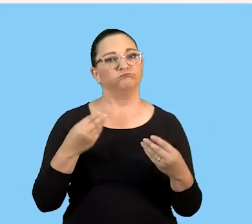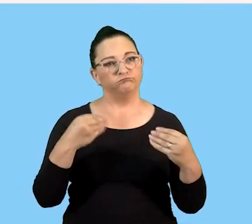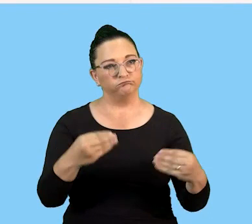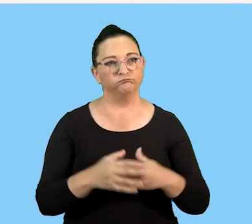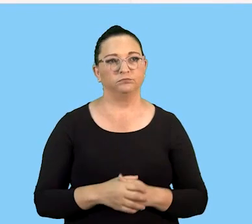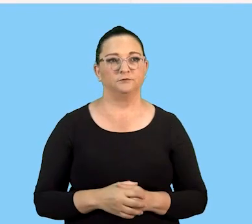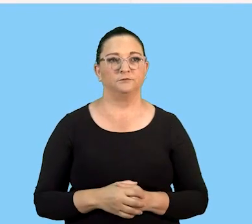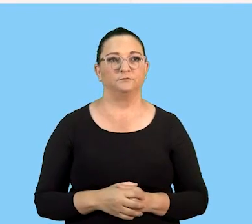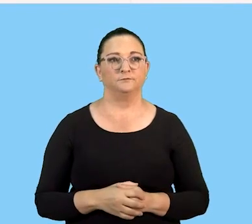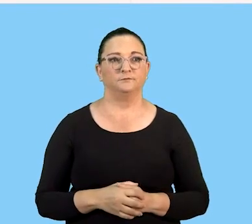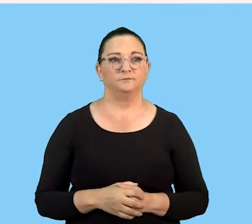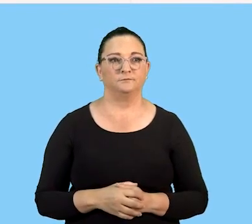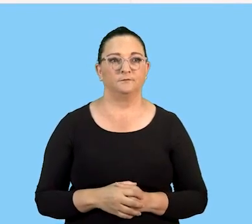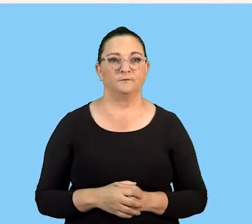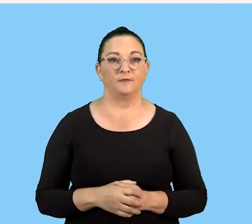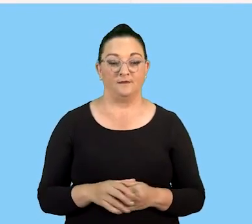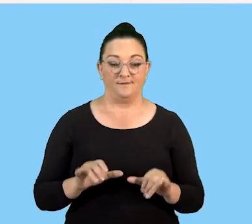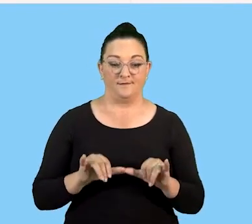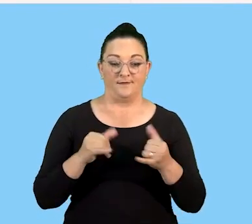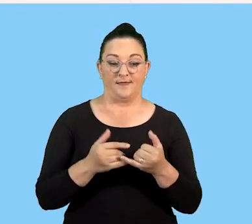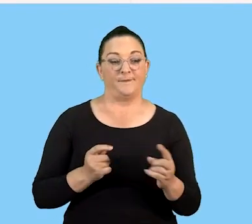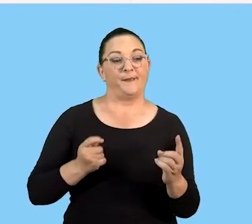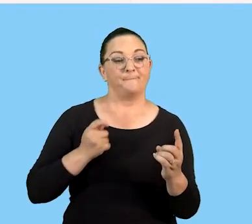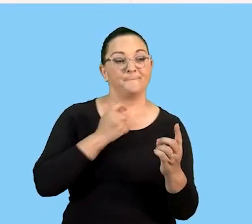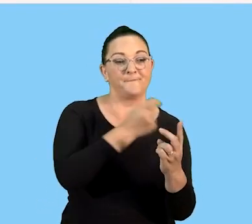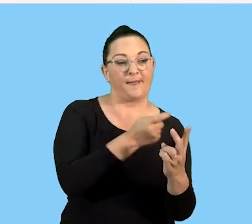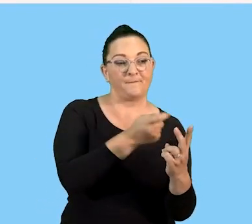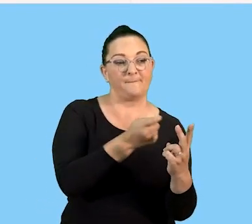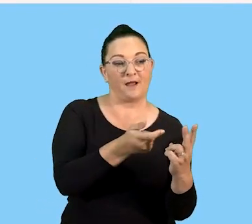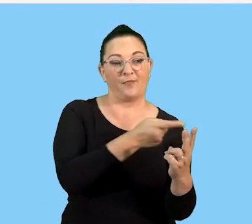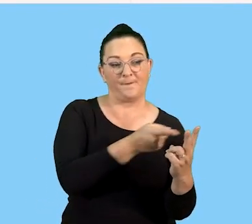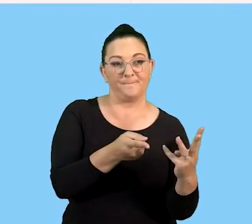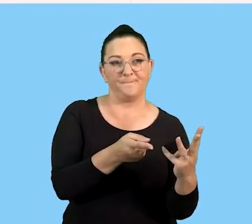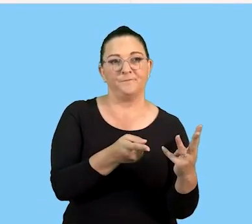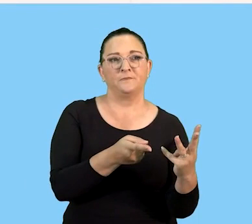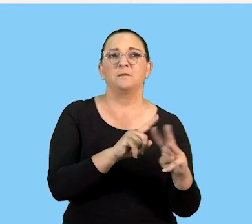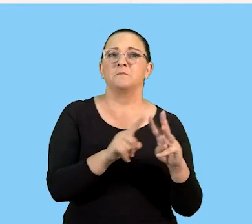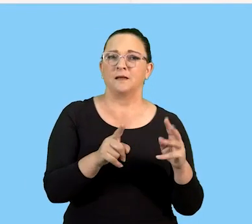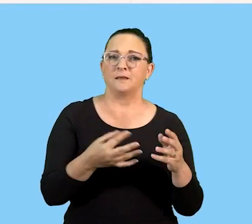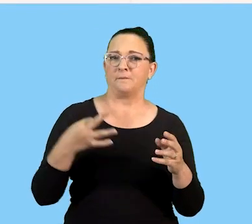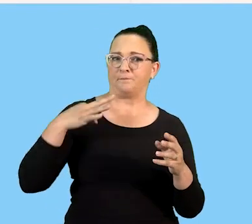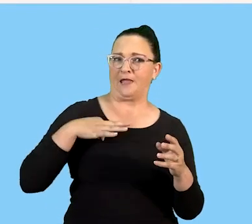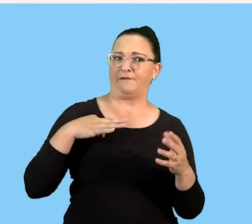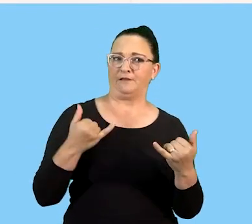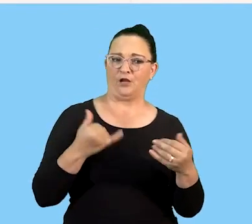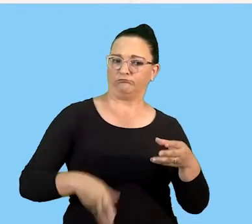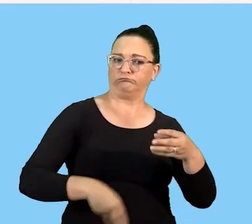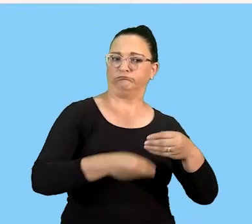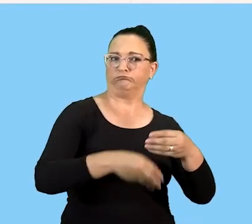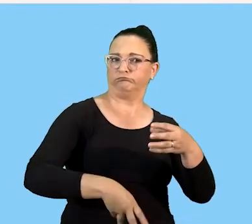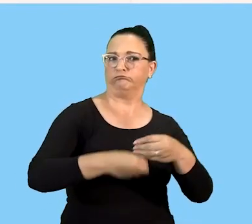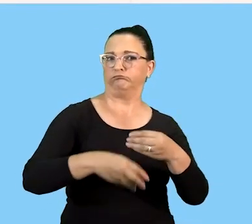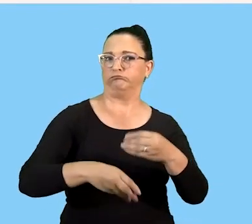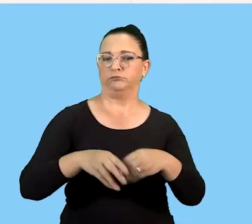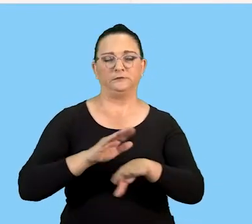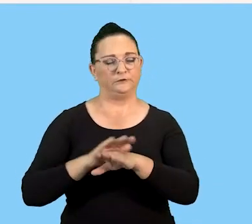is said that they are paid to employees by the employer, and the benefits are additional income that is